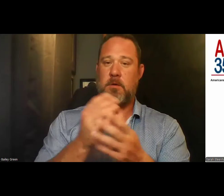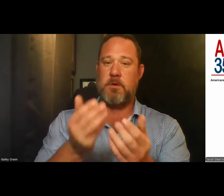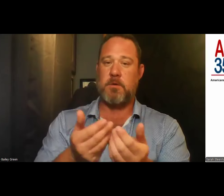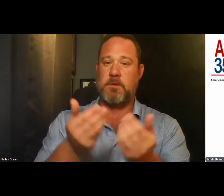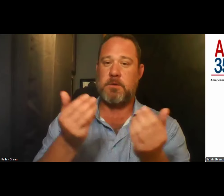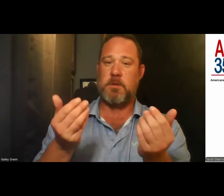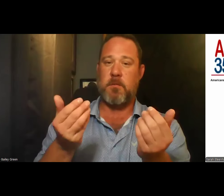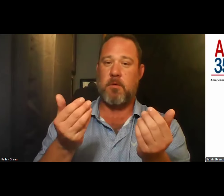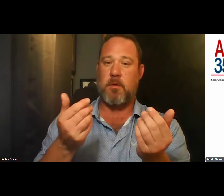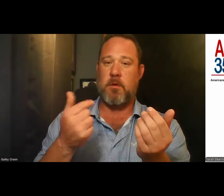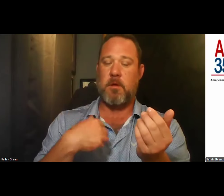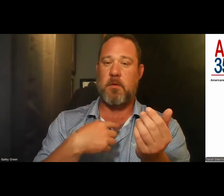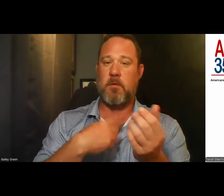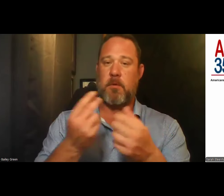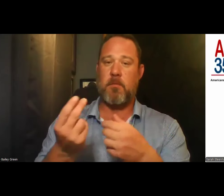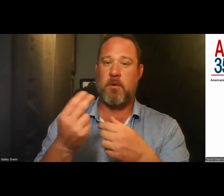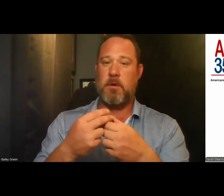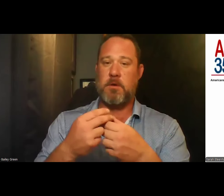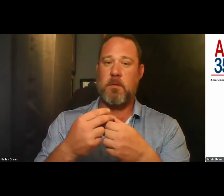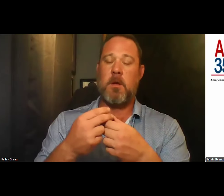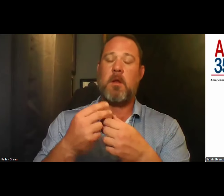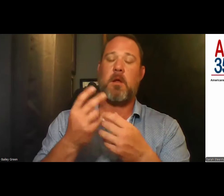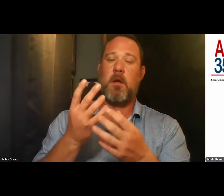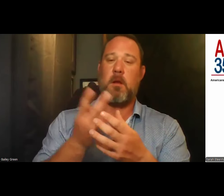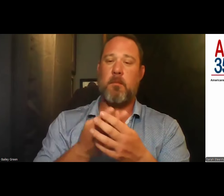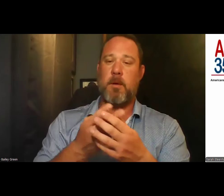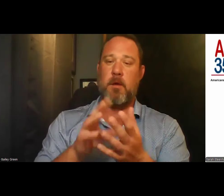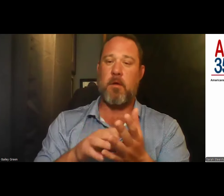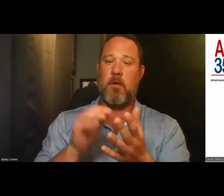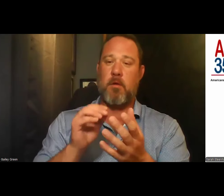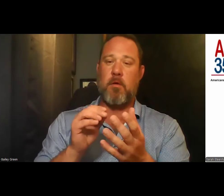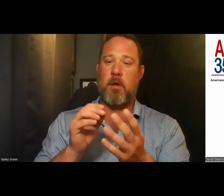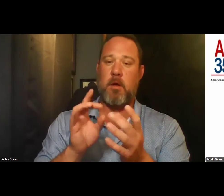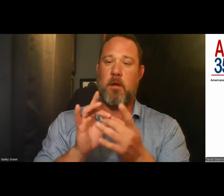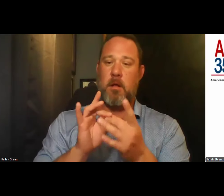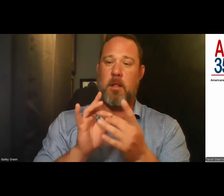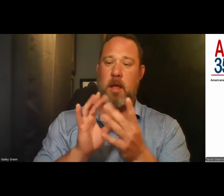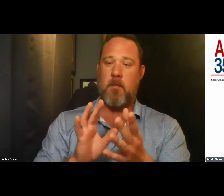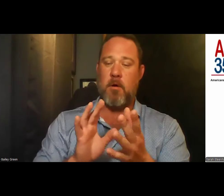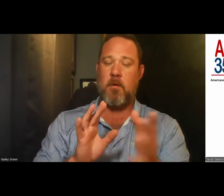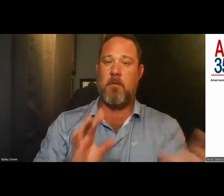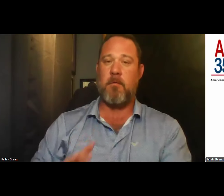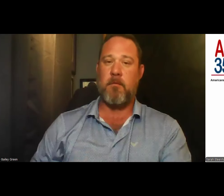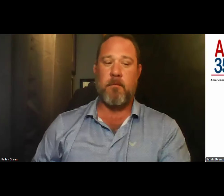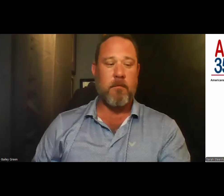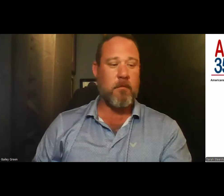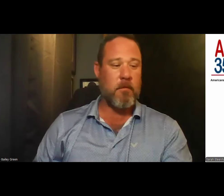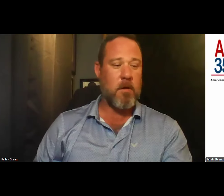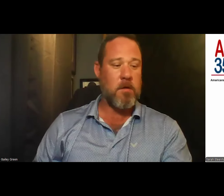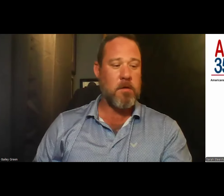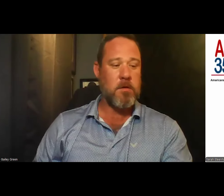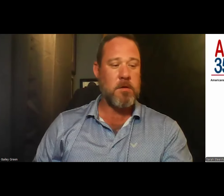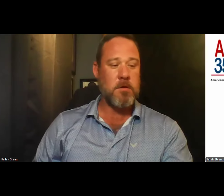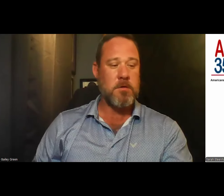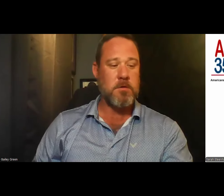separately, we have been participating in a peer learning collaborative with that is supported by the